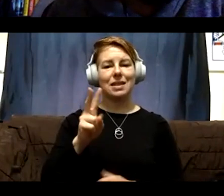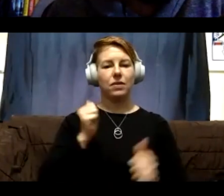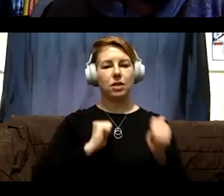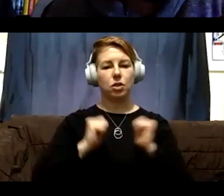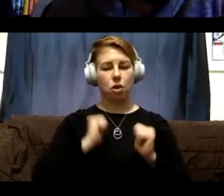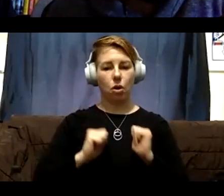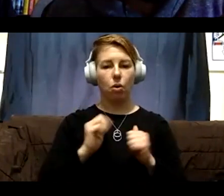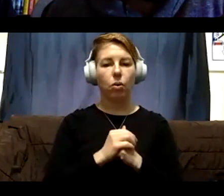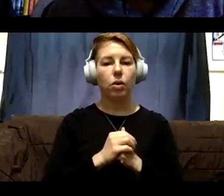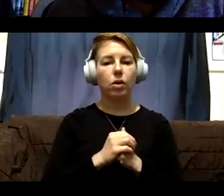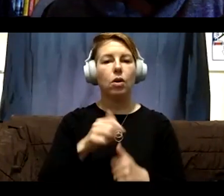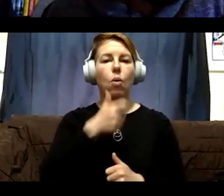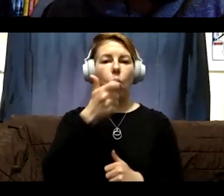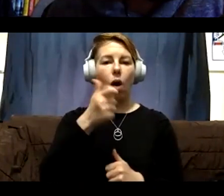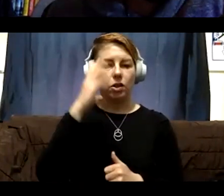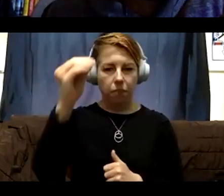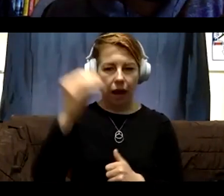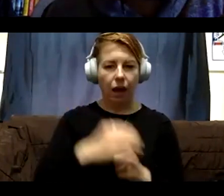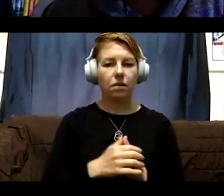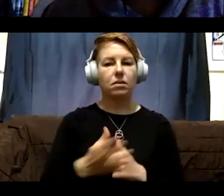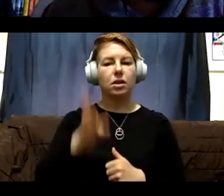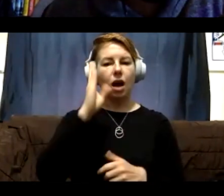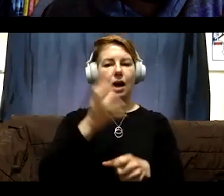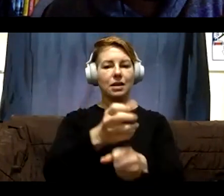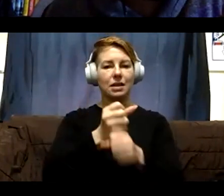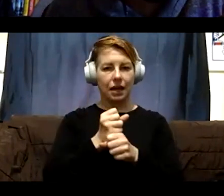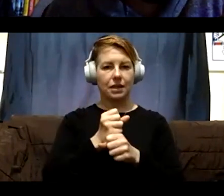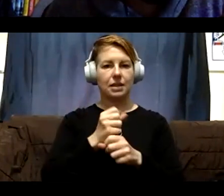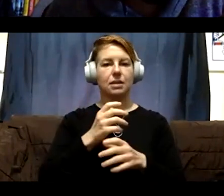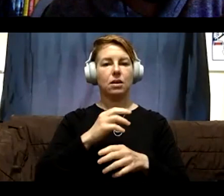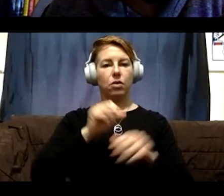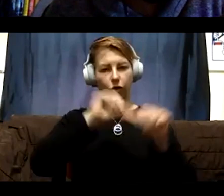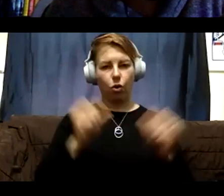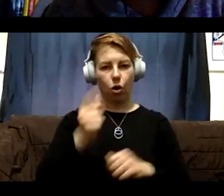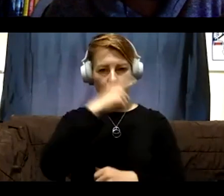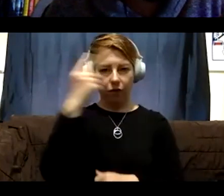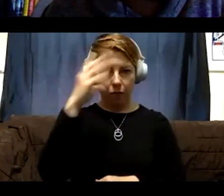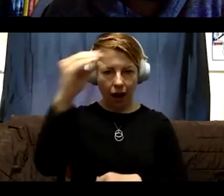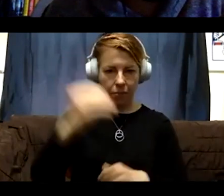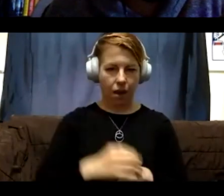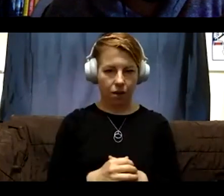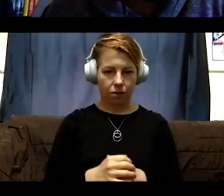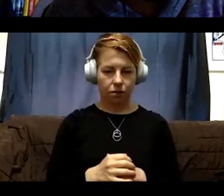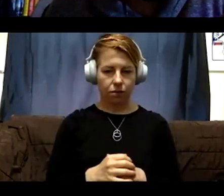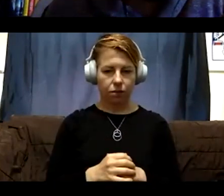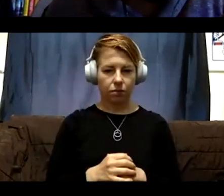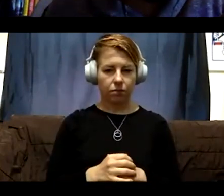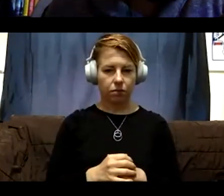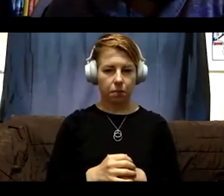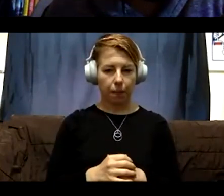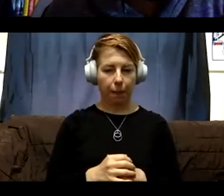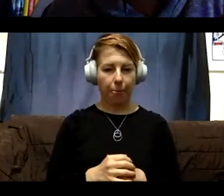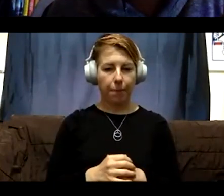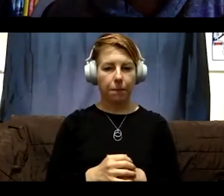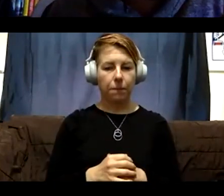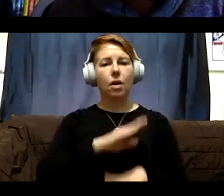by Gene Wolfe, an indigenous peoples allegedly murders their would-be colonizers and turns into them. All of